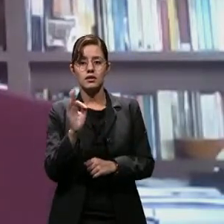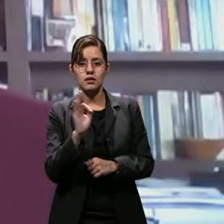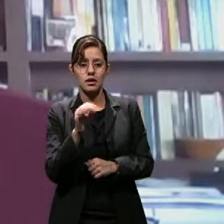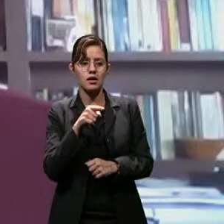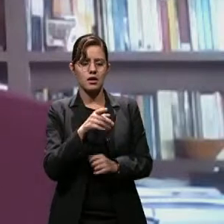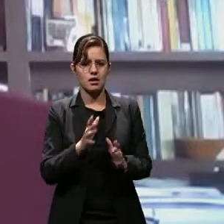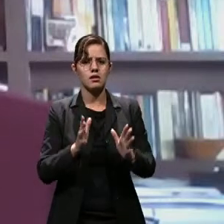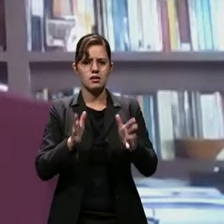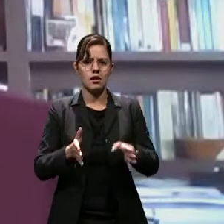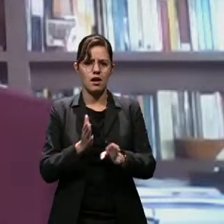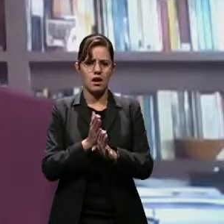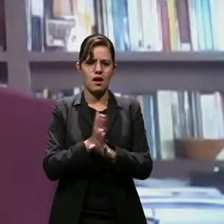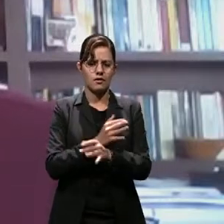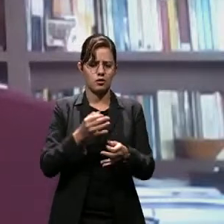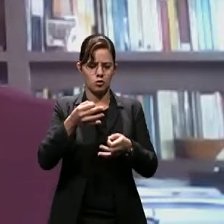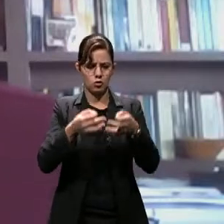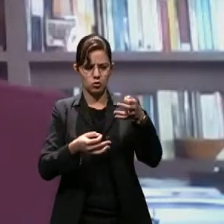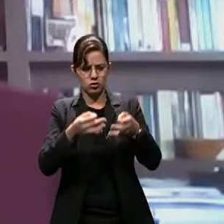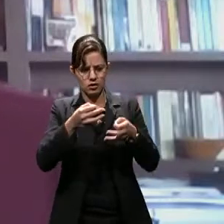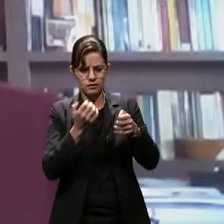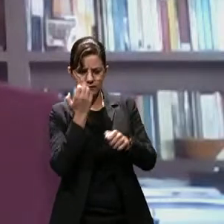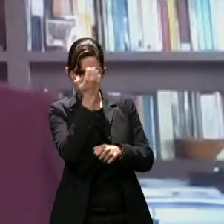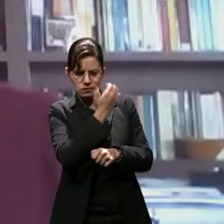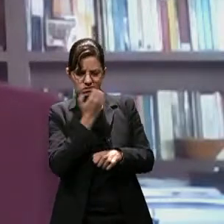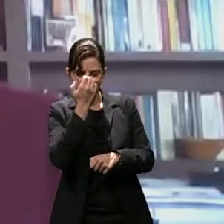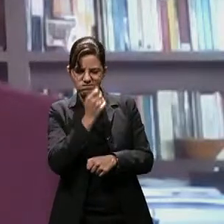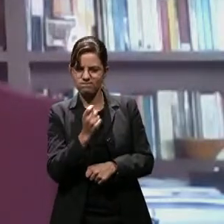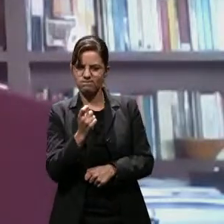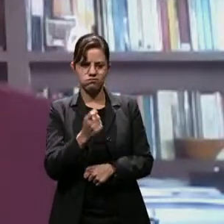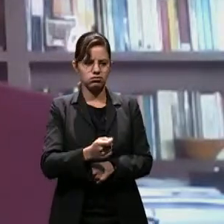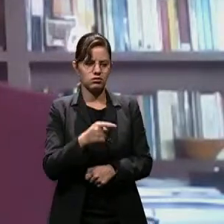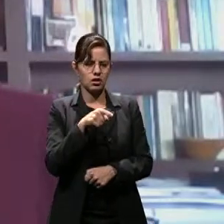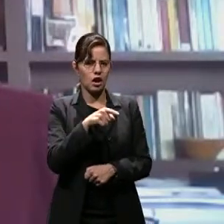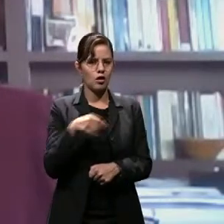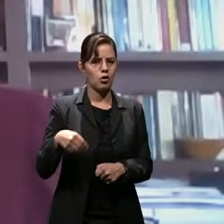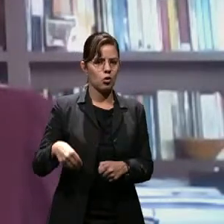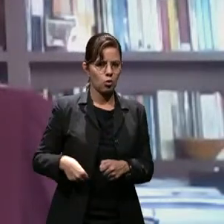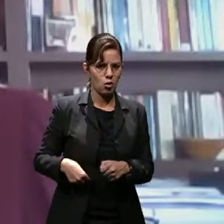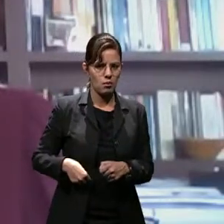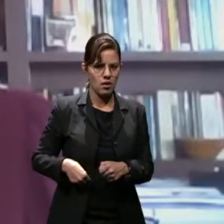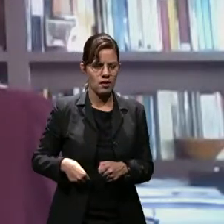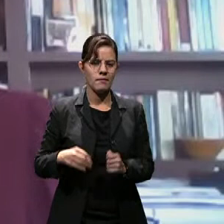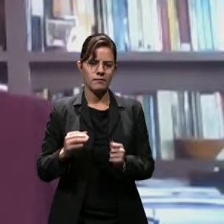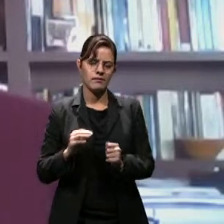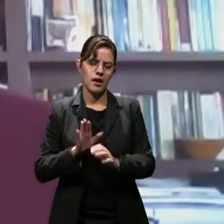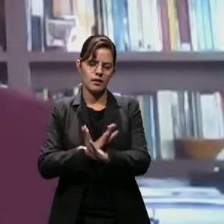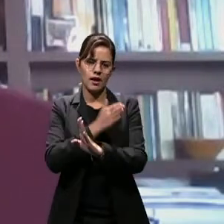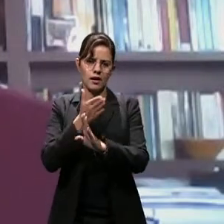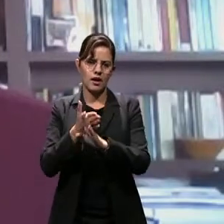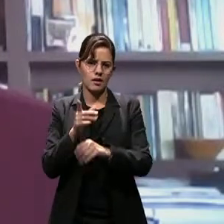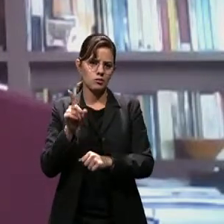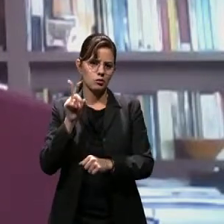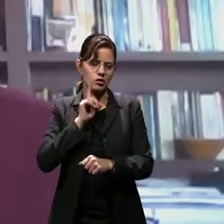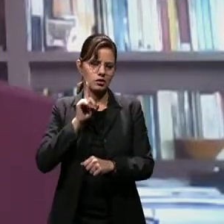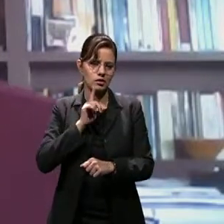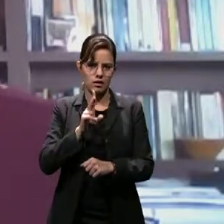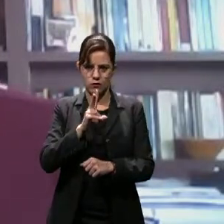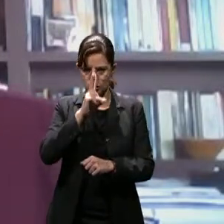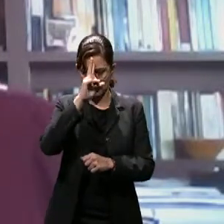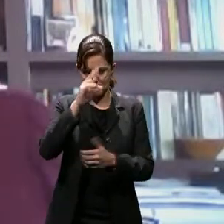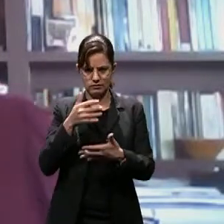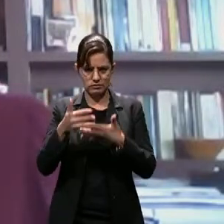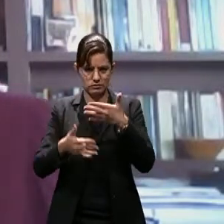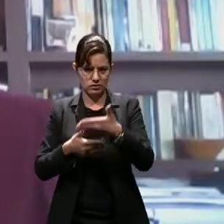to those that have these firm rulings that because of violence act,